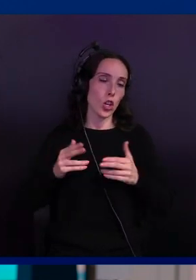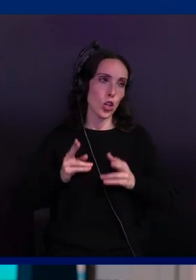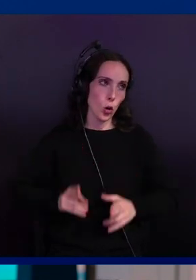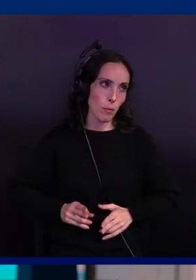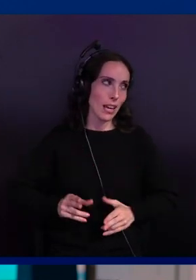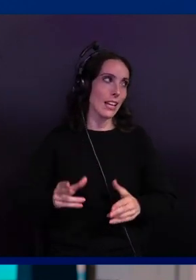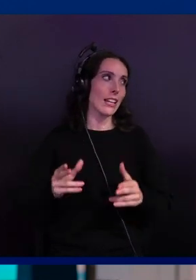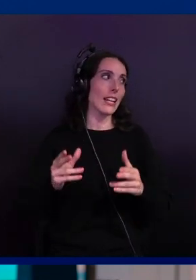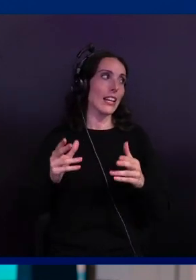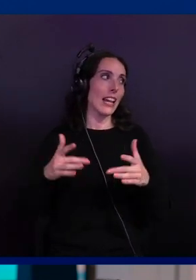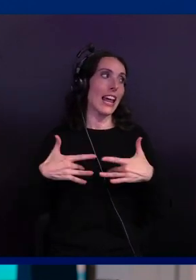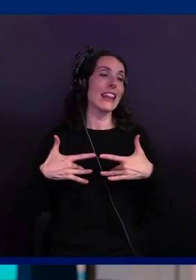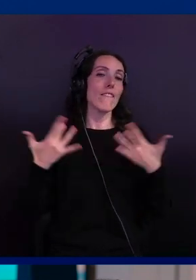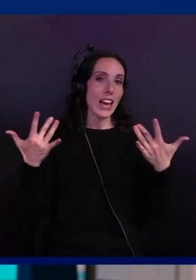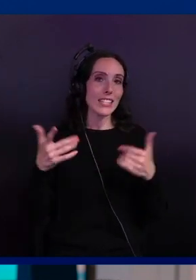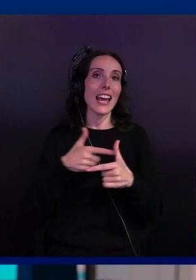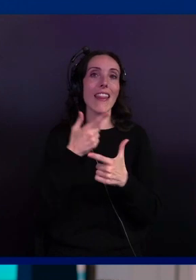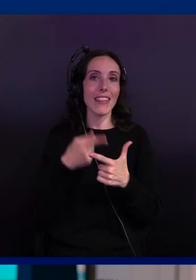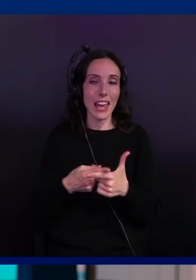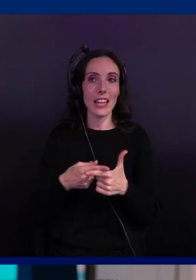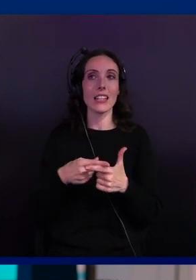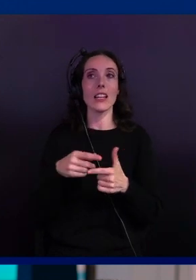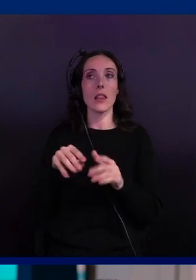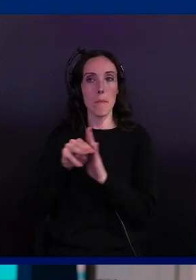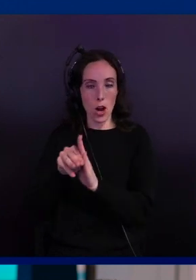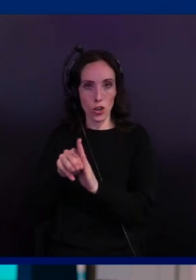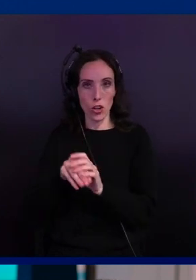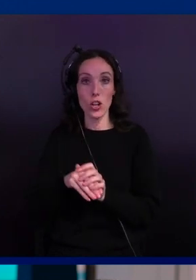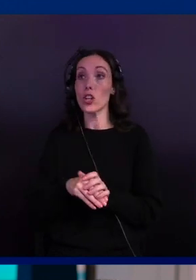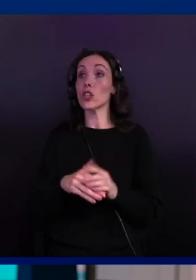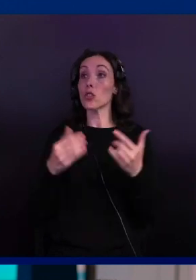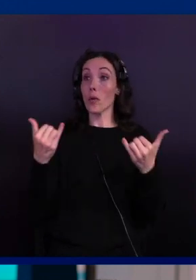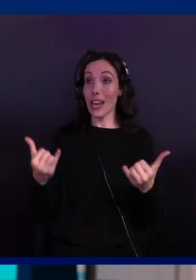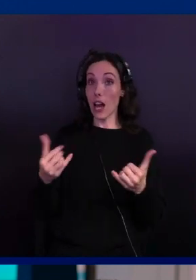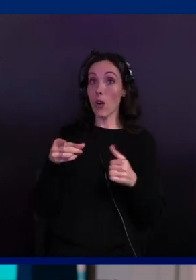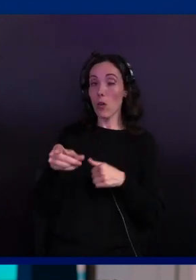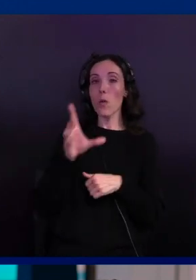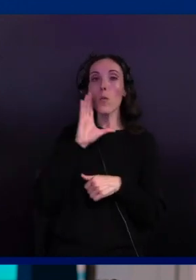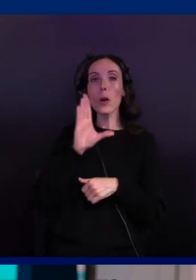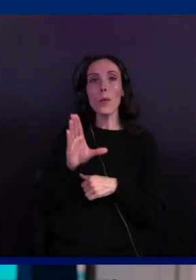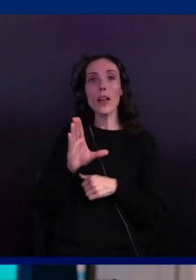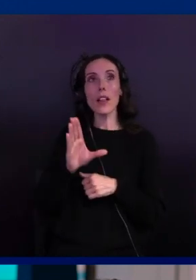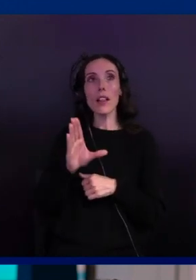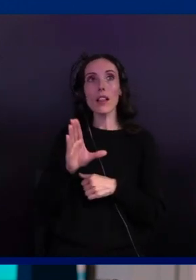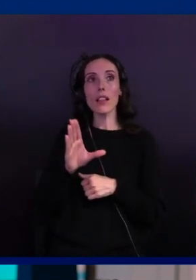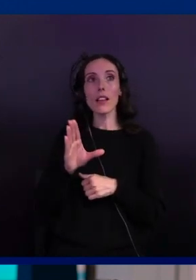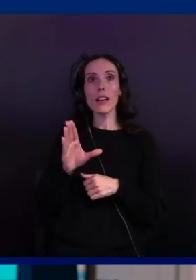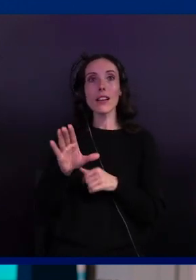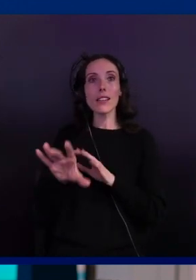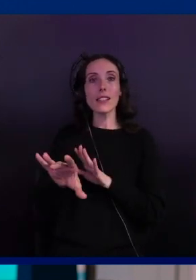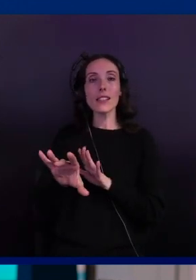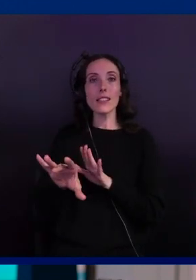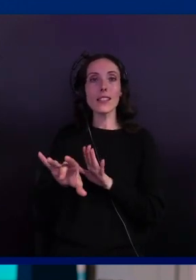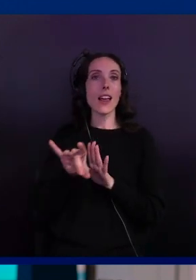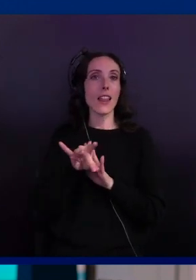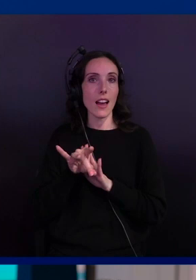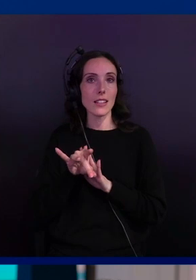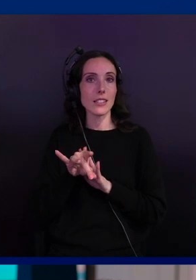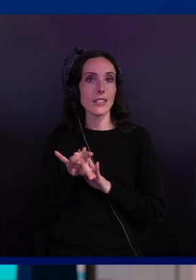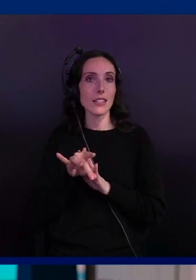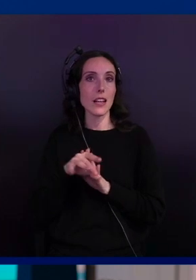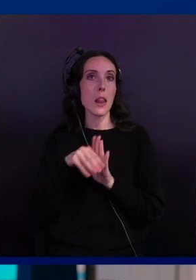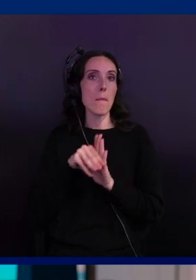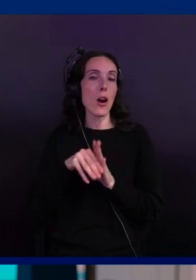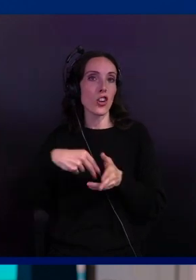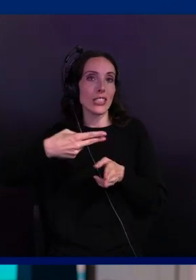Okay. So while building the model, here we are going to basically select the model name. So